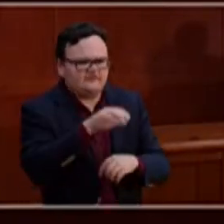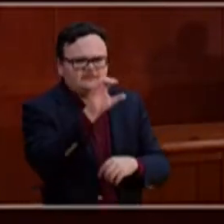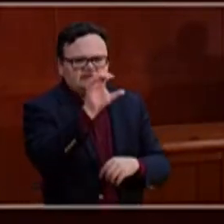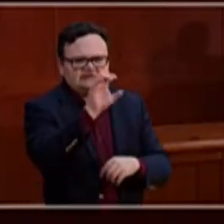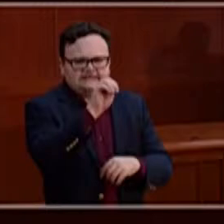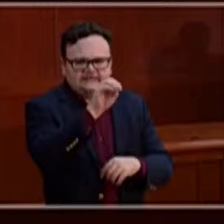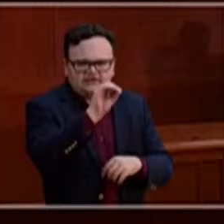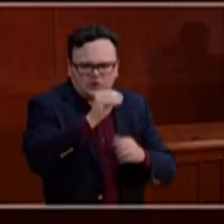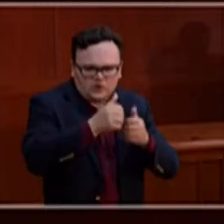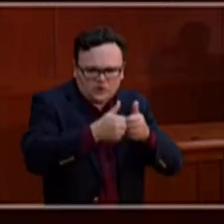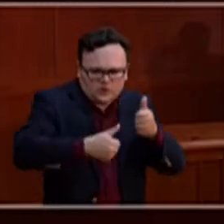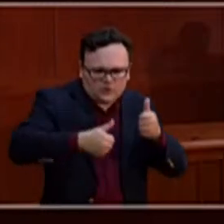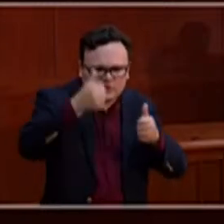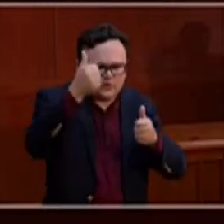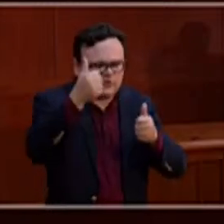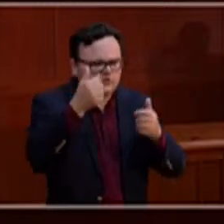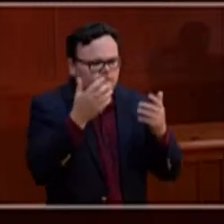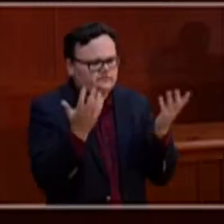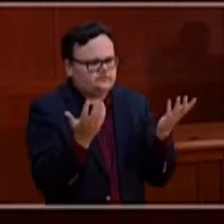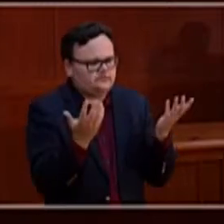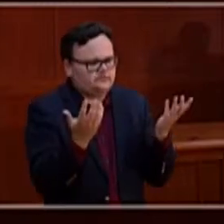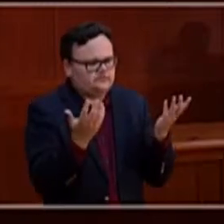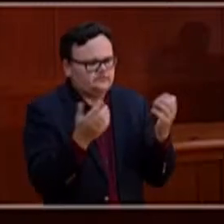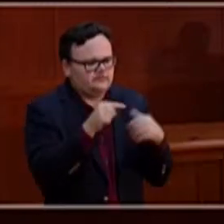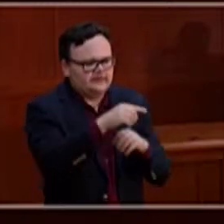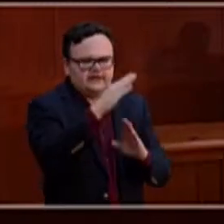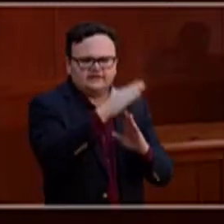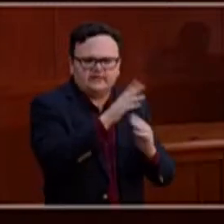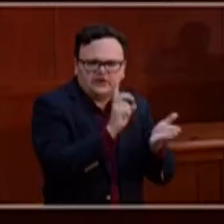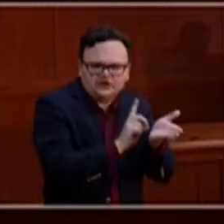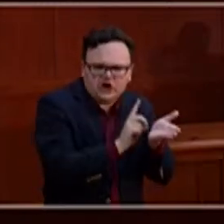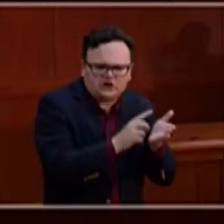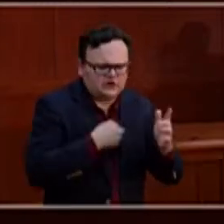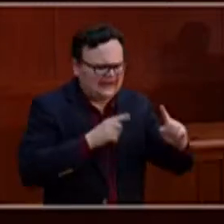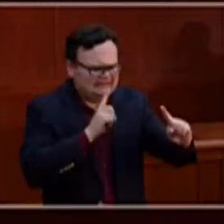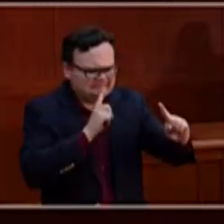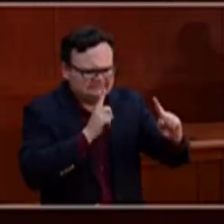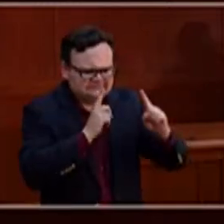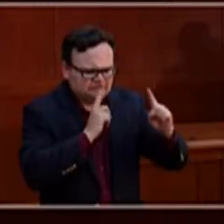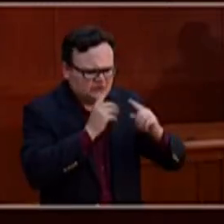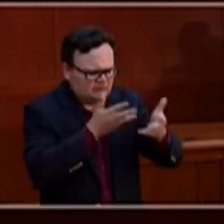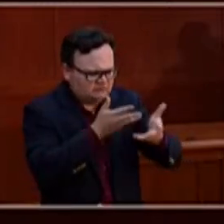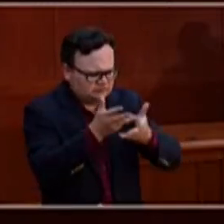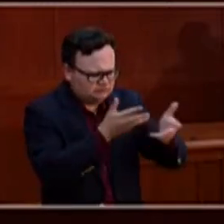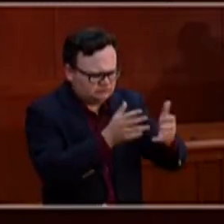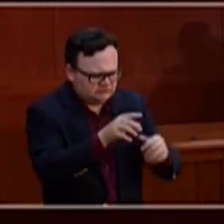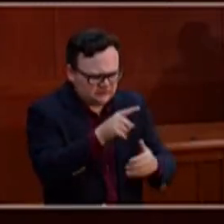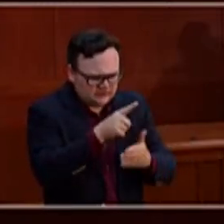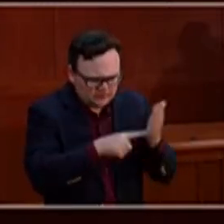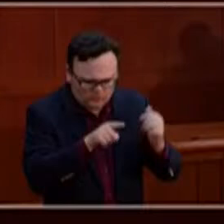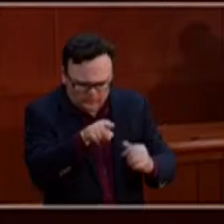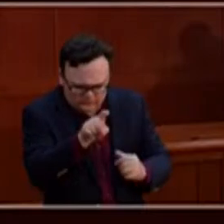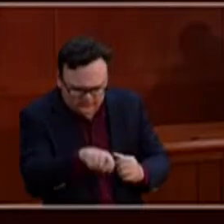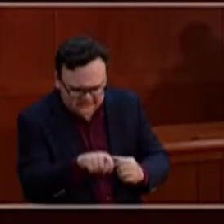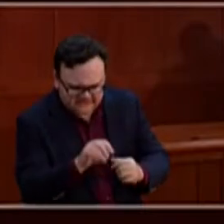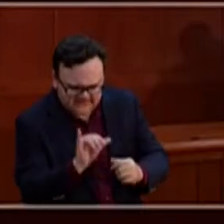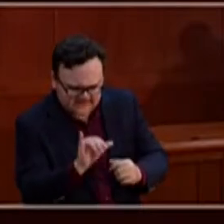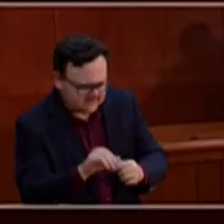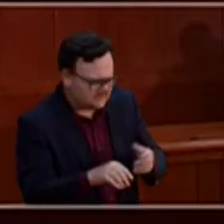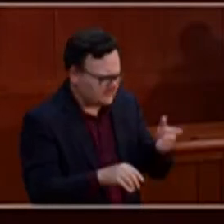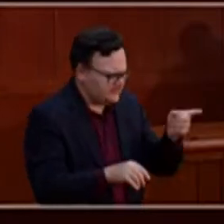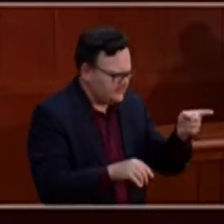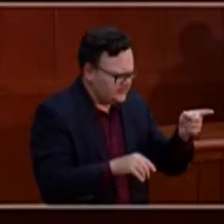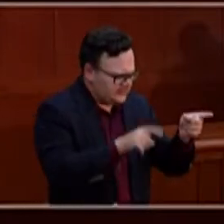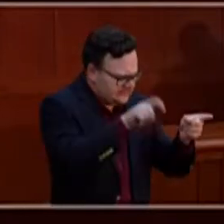to hear what they need and how the state can be responsive to their